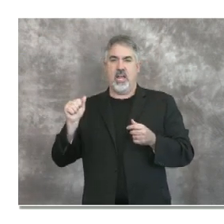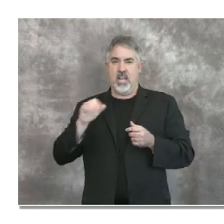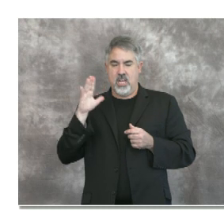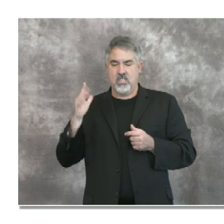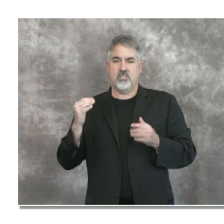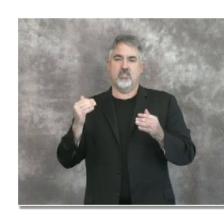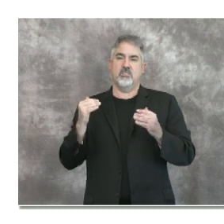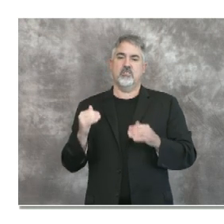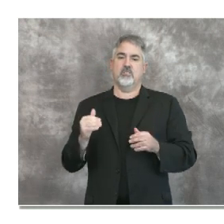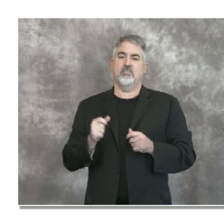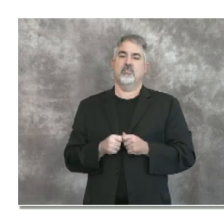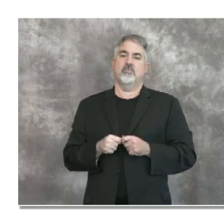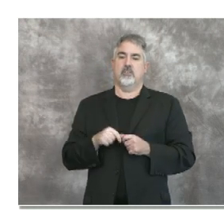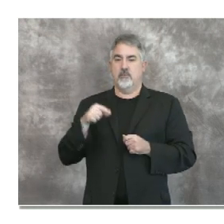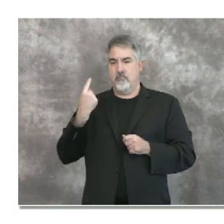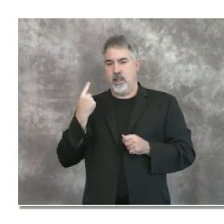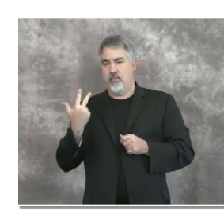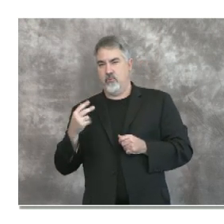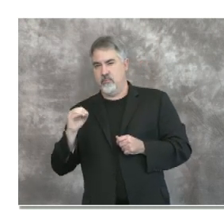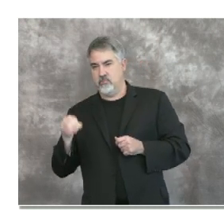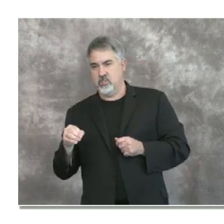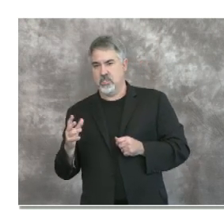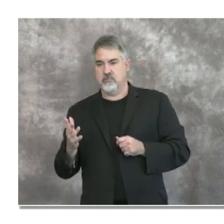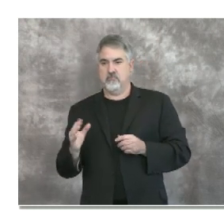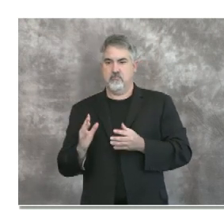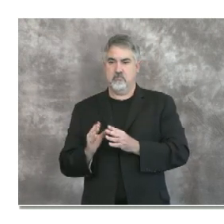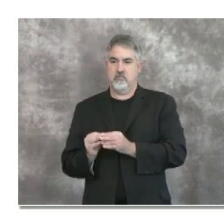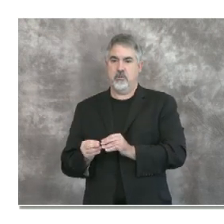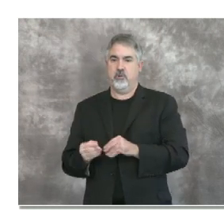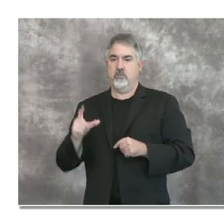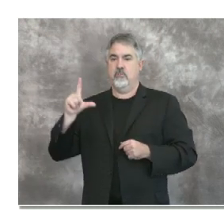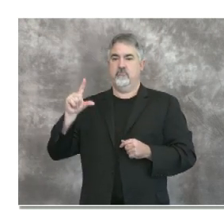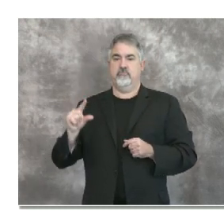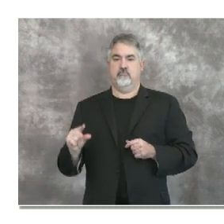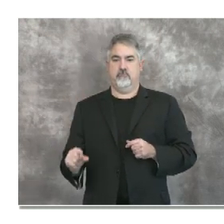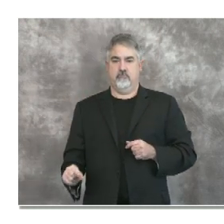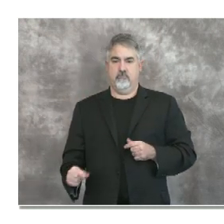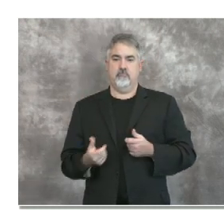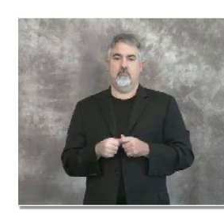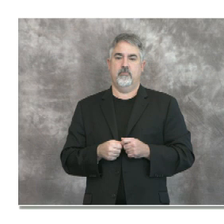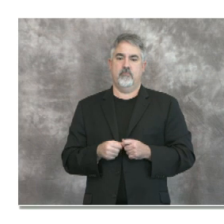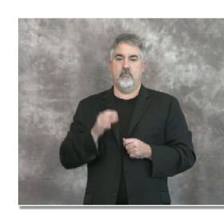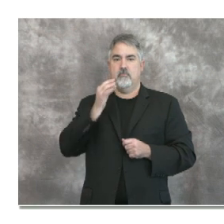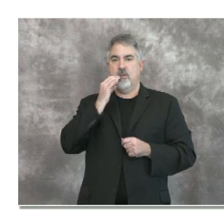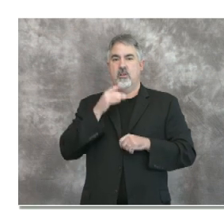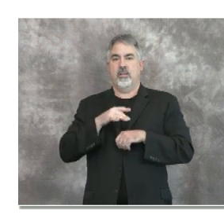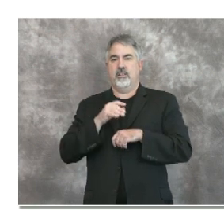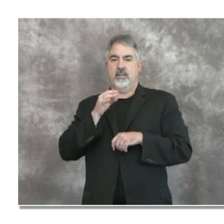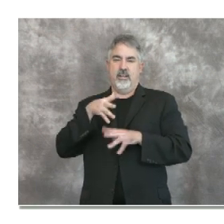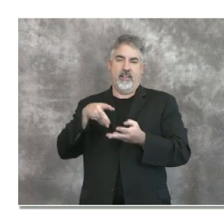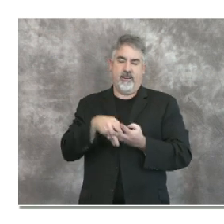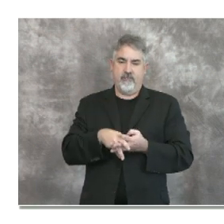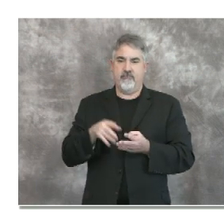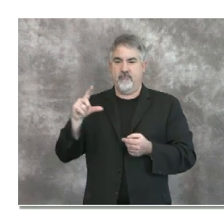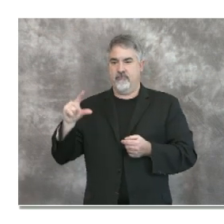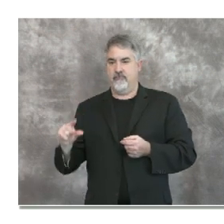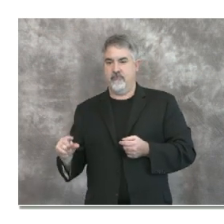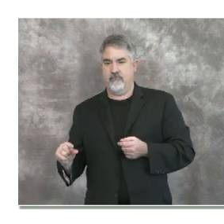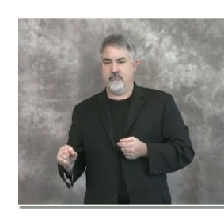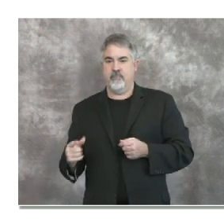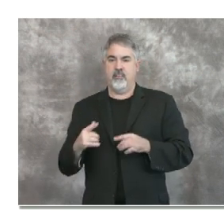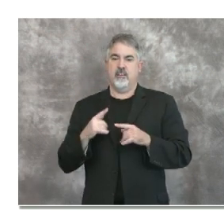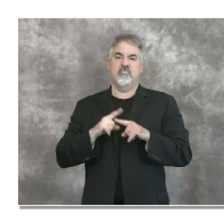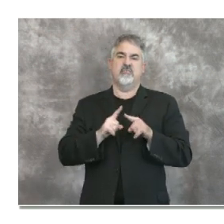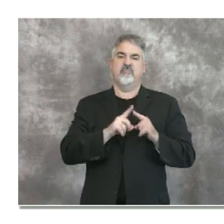or African American, and then 1 each for American Indians, Pacific Islanders, and multiple